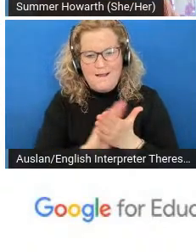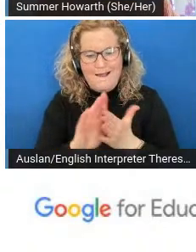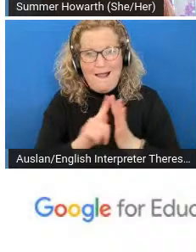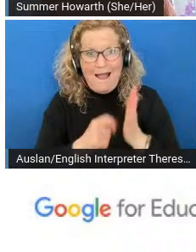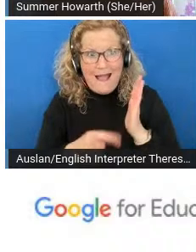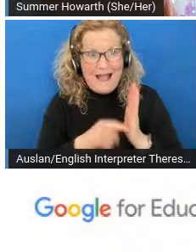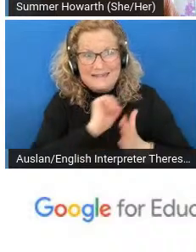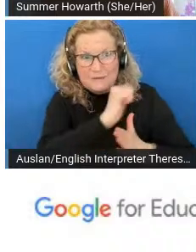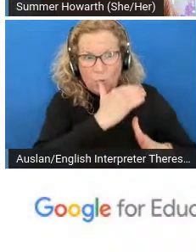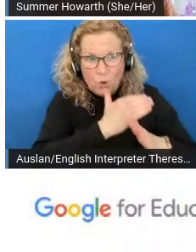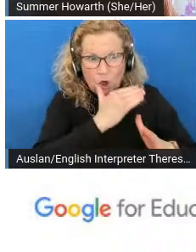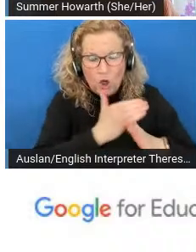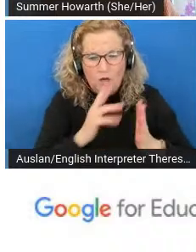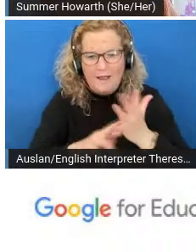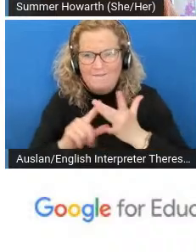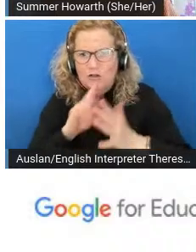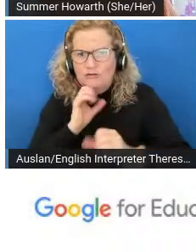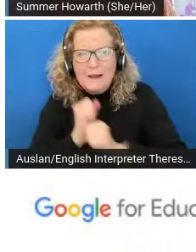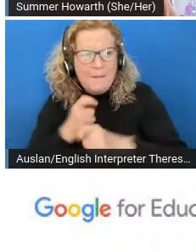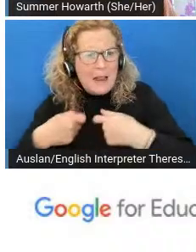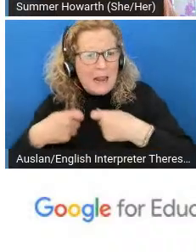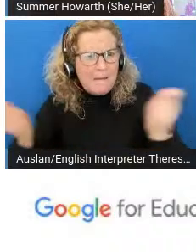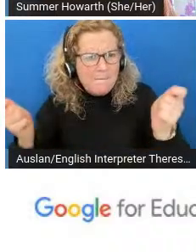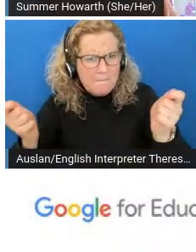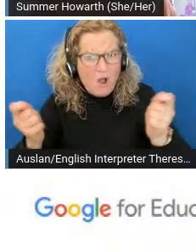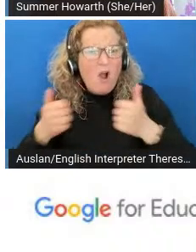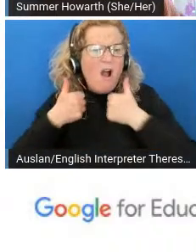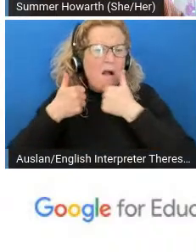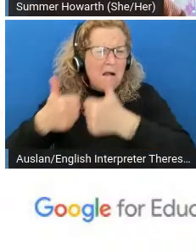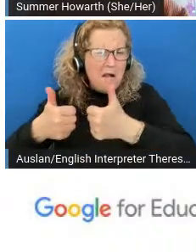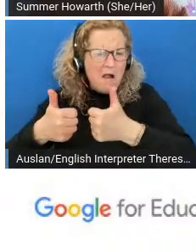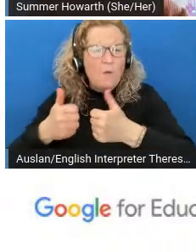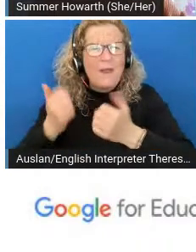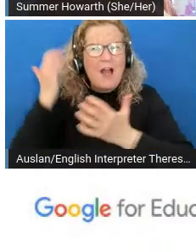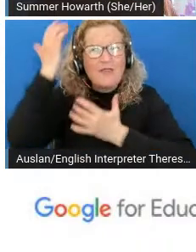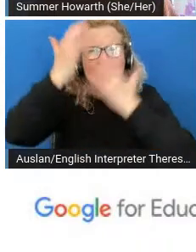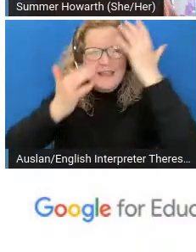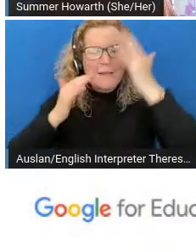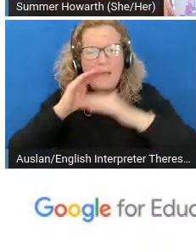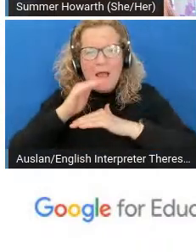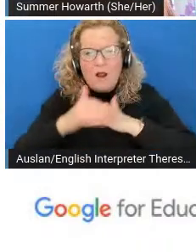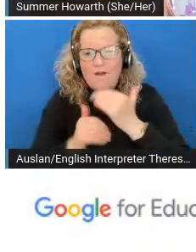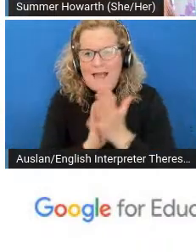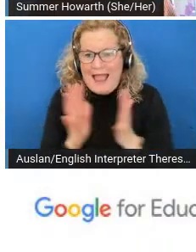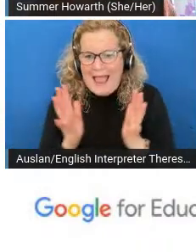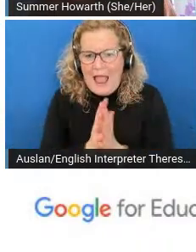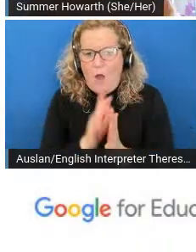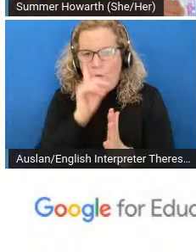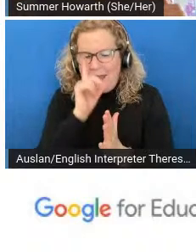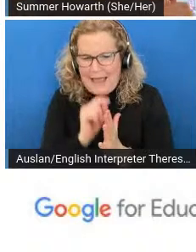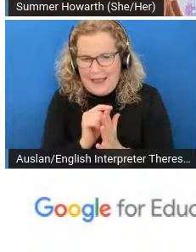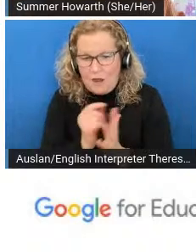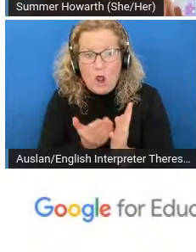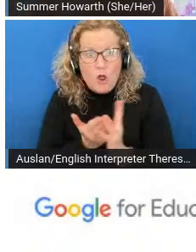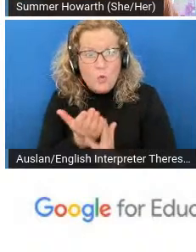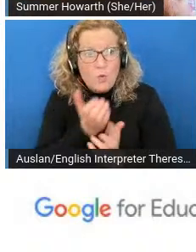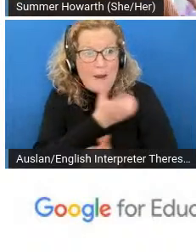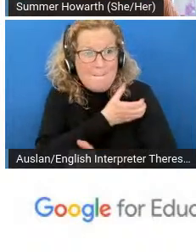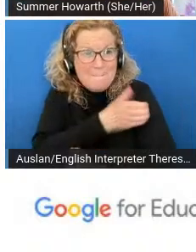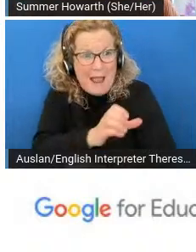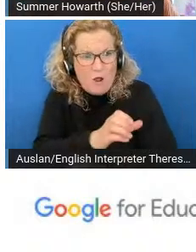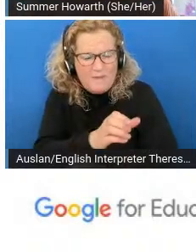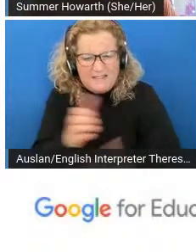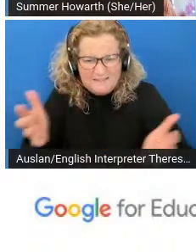out there as well, that we are thinking about how we can actually, through an empowerment, activate students to